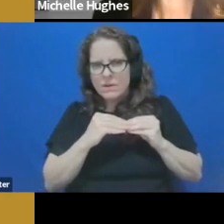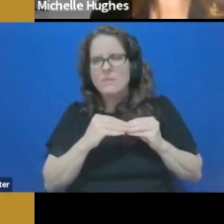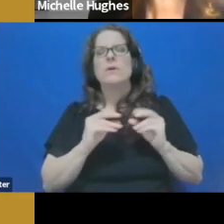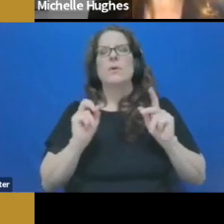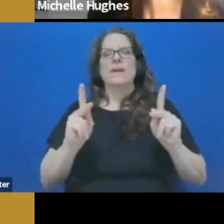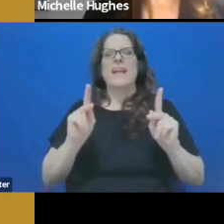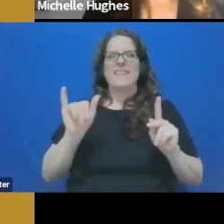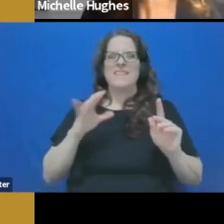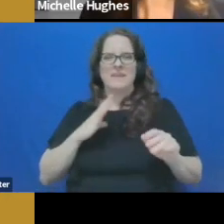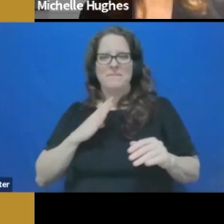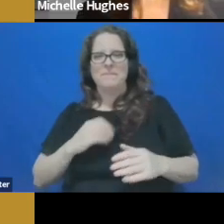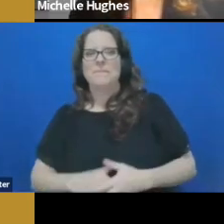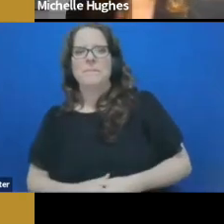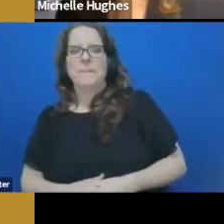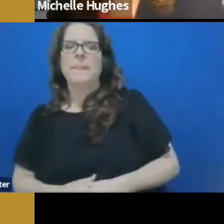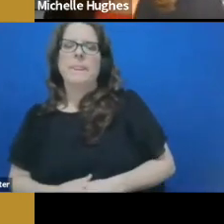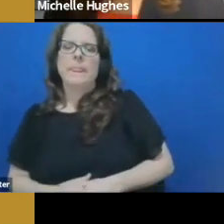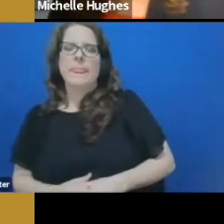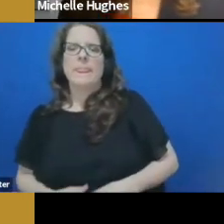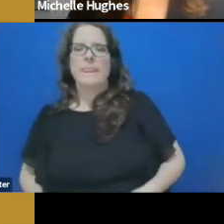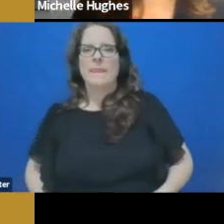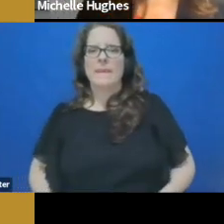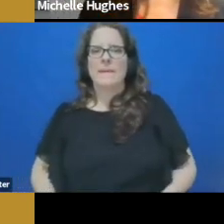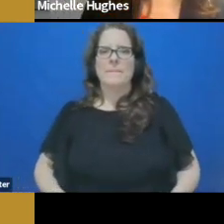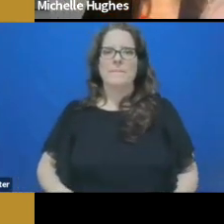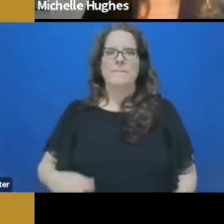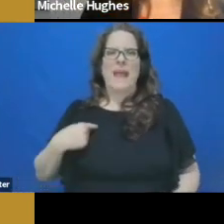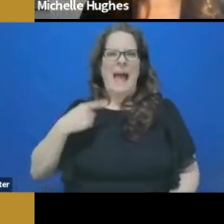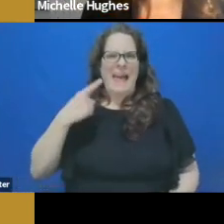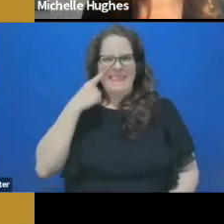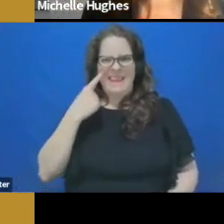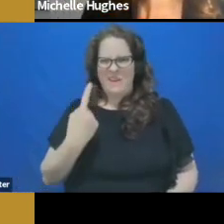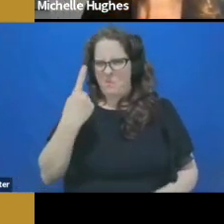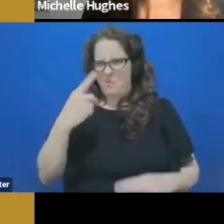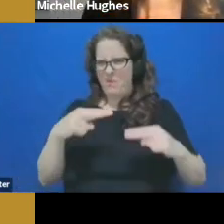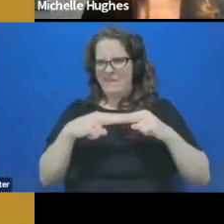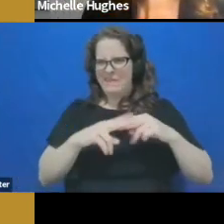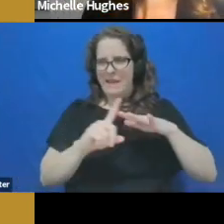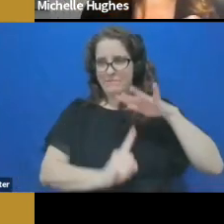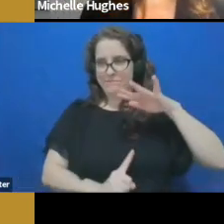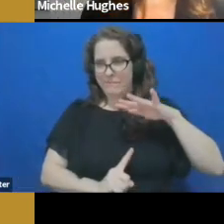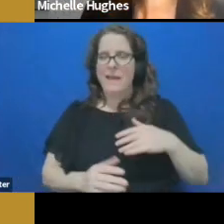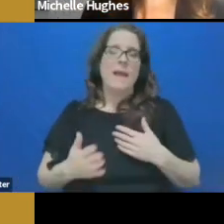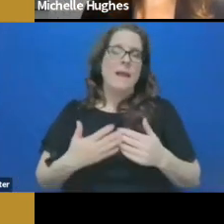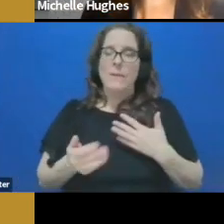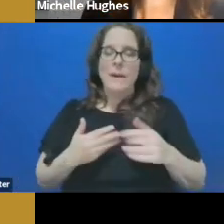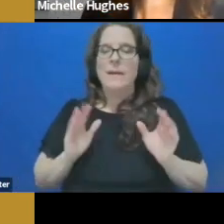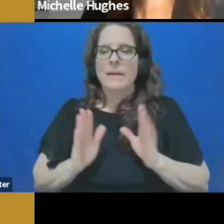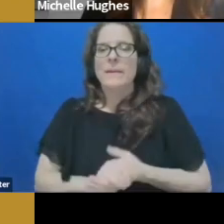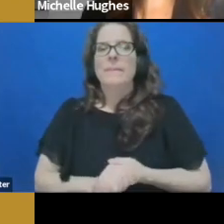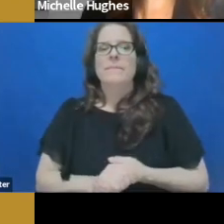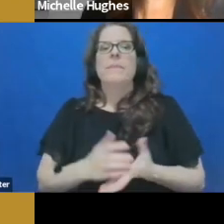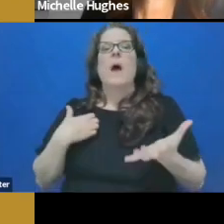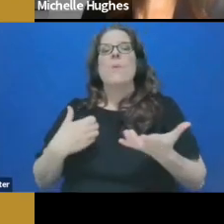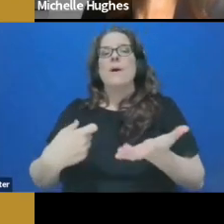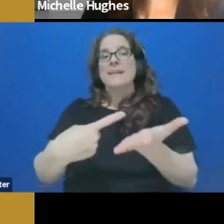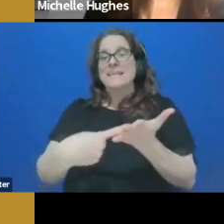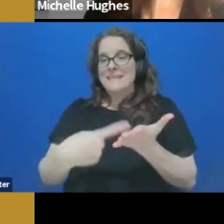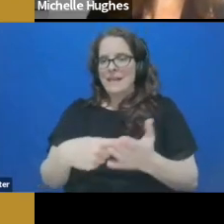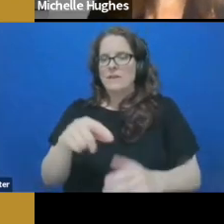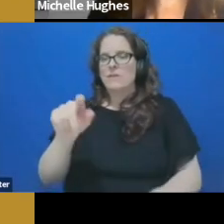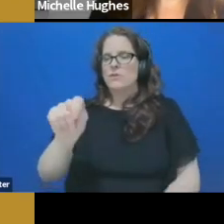Okay, that's okay. I think we're missing one, so I'm just going to talk through it. So I'm going to talk about the role of a trust